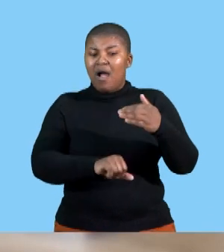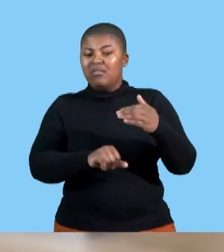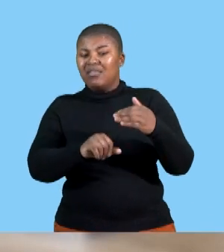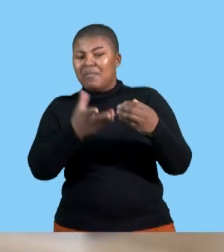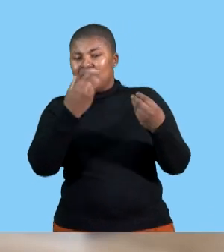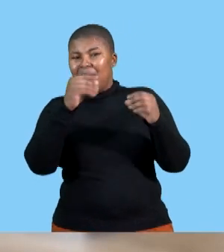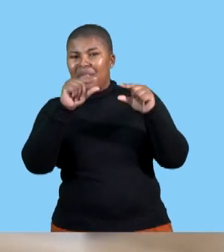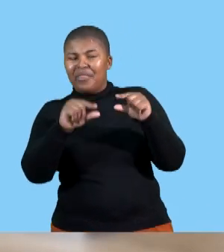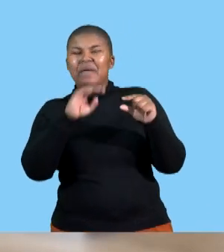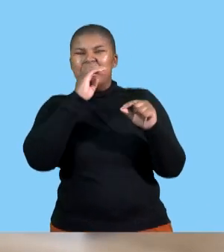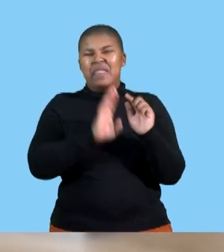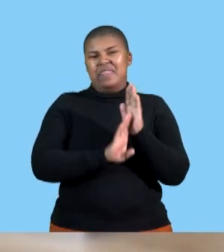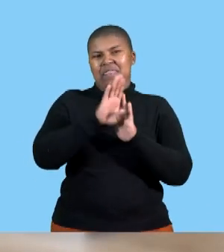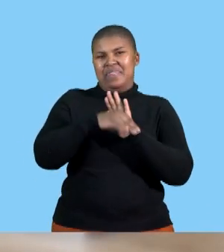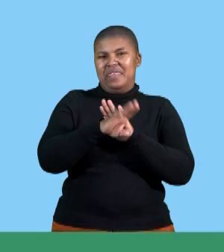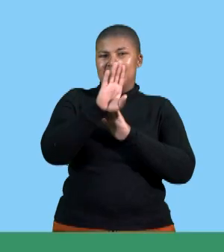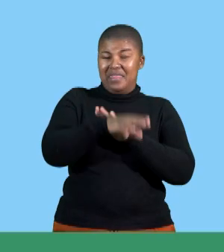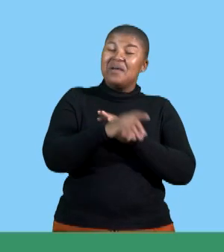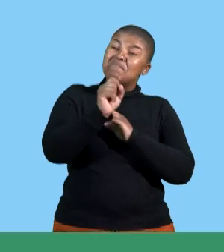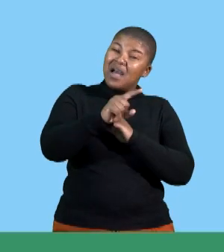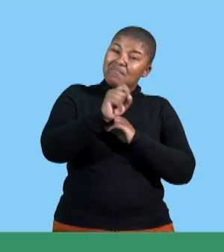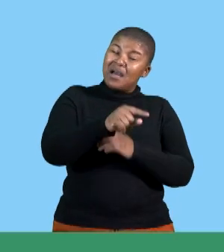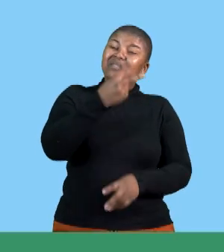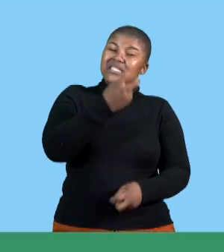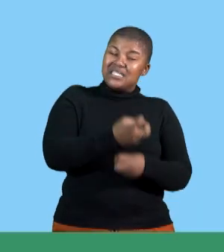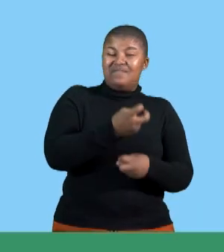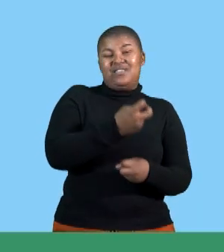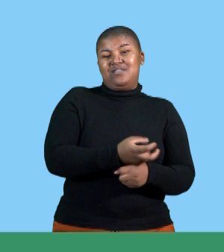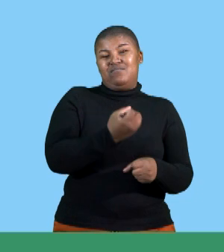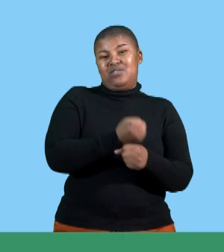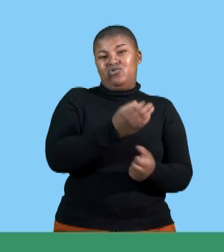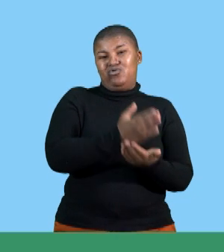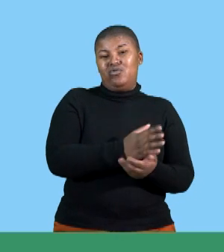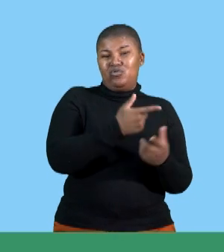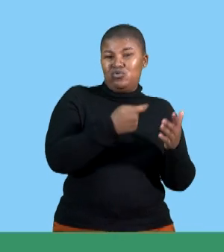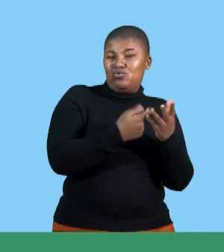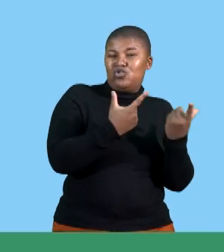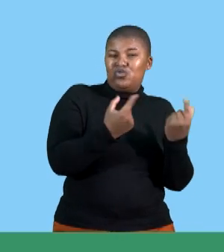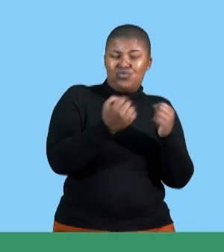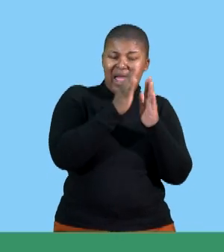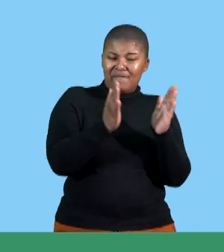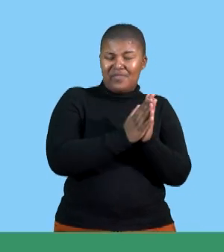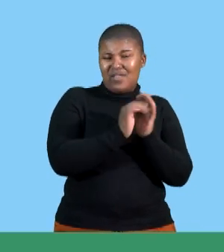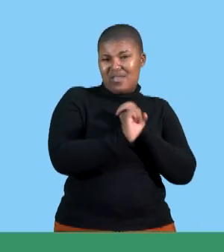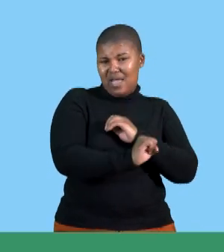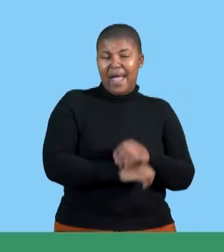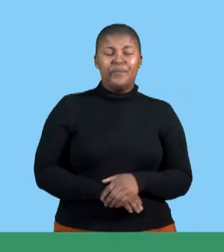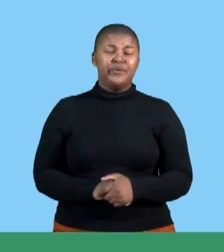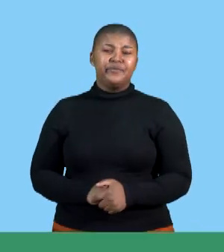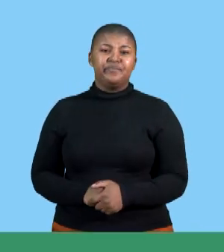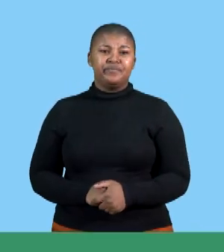To cover the expenses. Obtaining grants can be slow and tiring